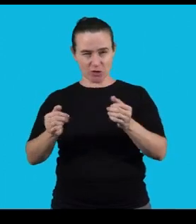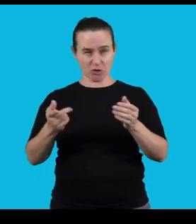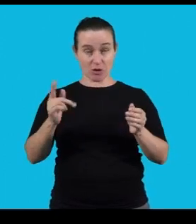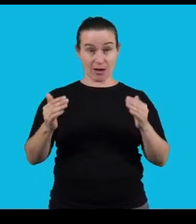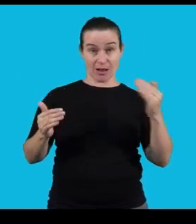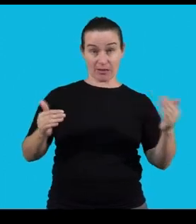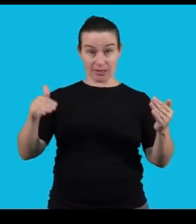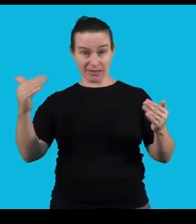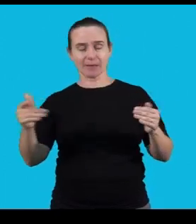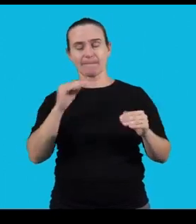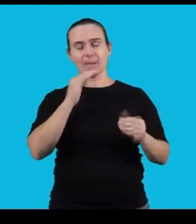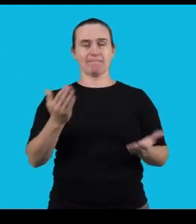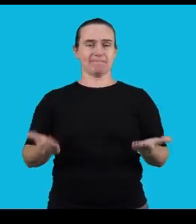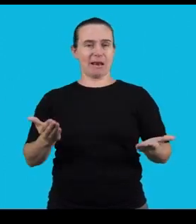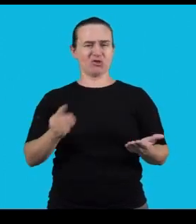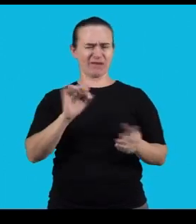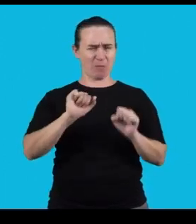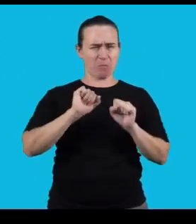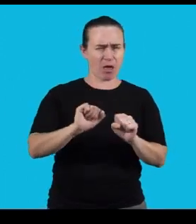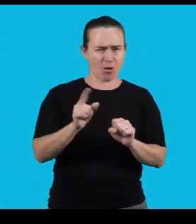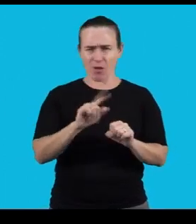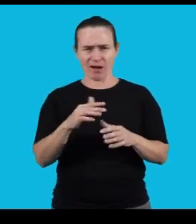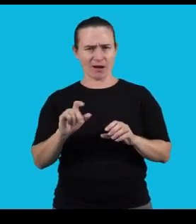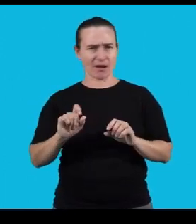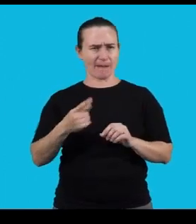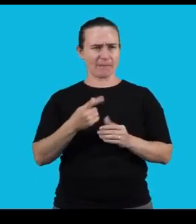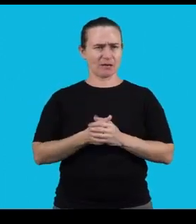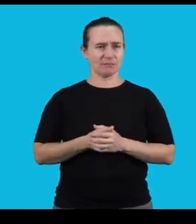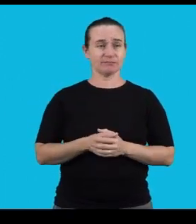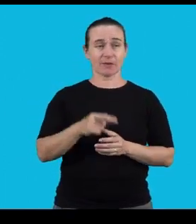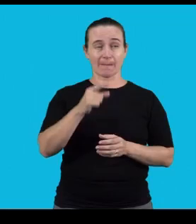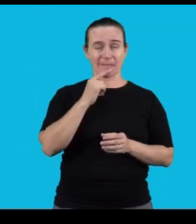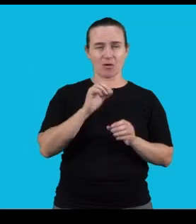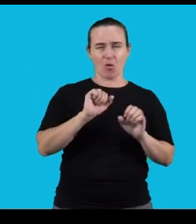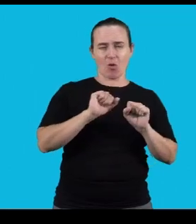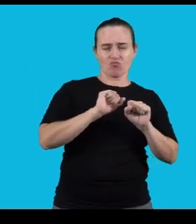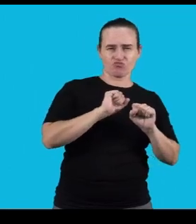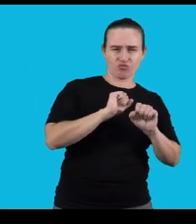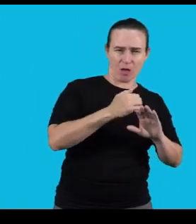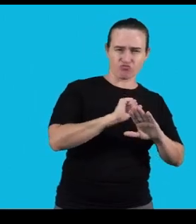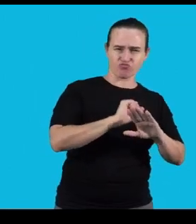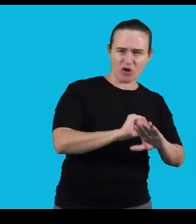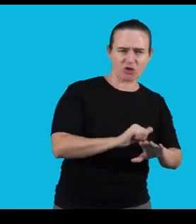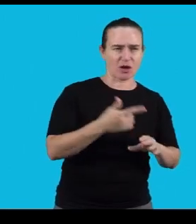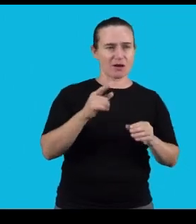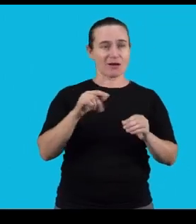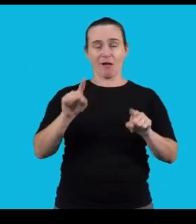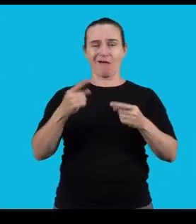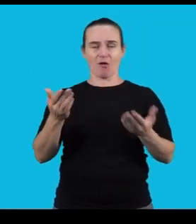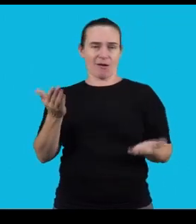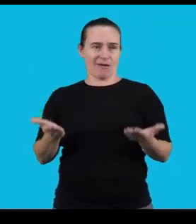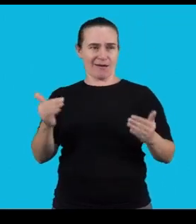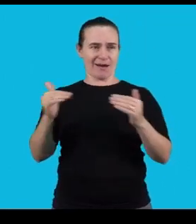tympanic membrane. If it's blocked, what will happen? But you are explaining. Pressure cannot be equalized on both sides